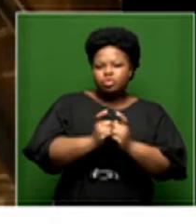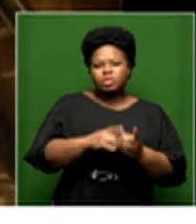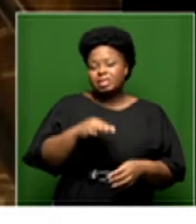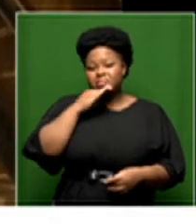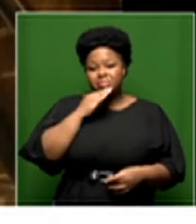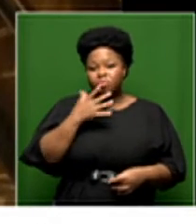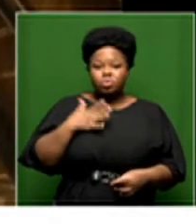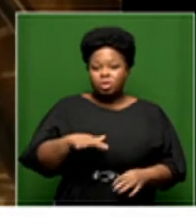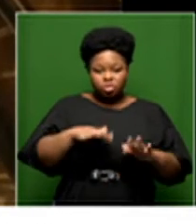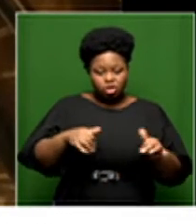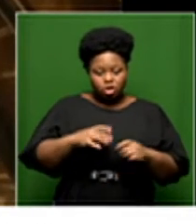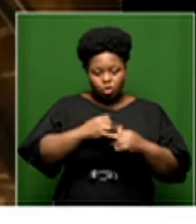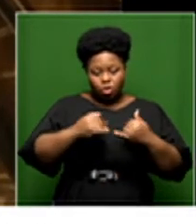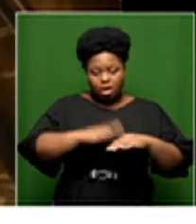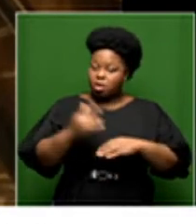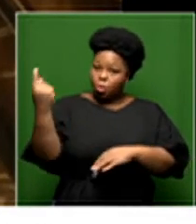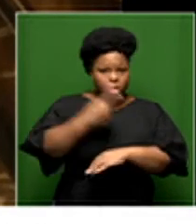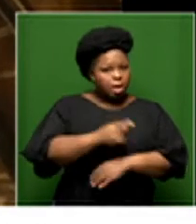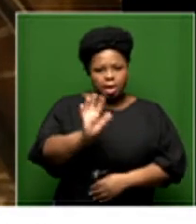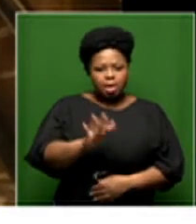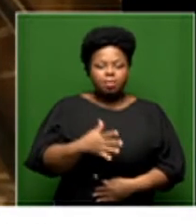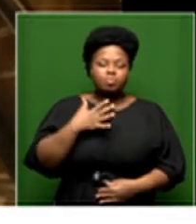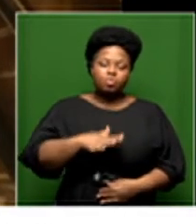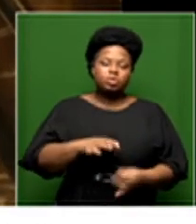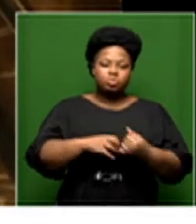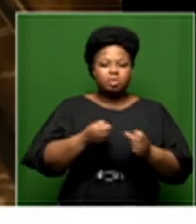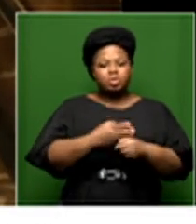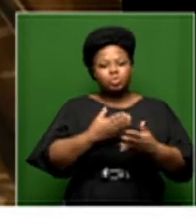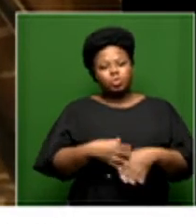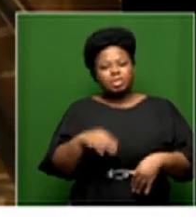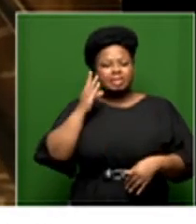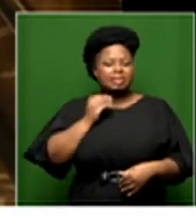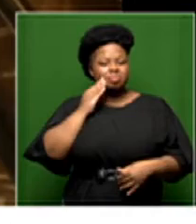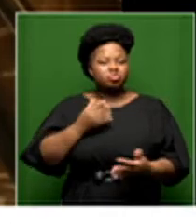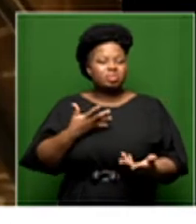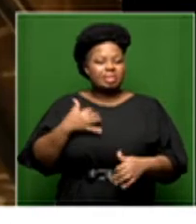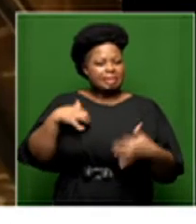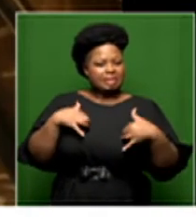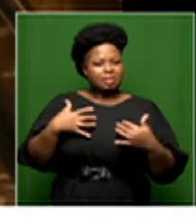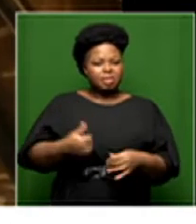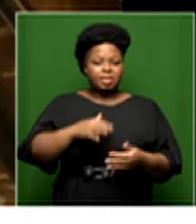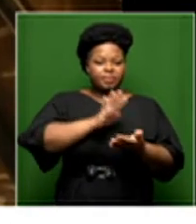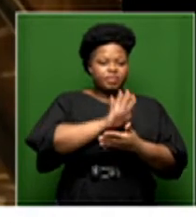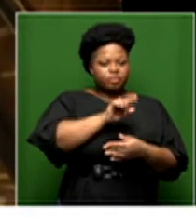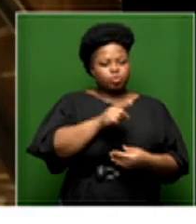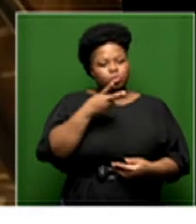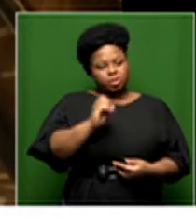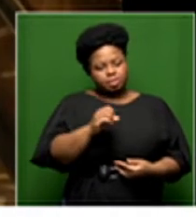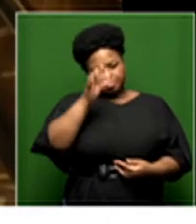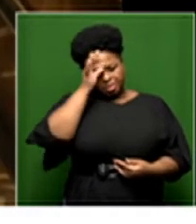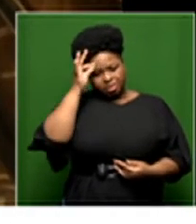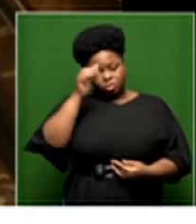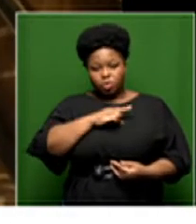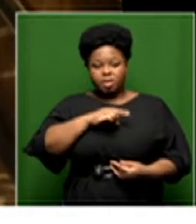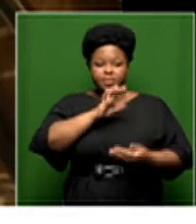kids online the whole day. We want to optimize that learning experience. Get those 15 to 20 minutes done a day,